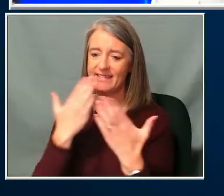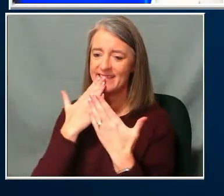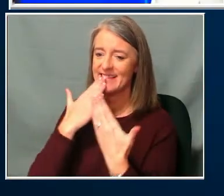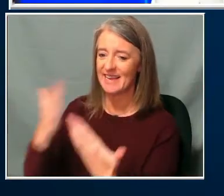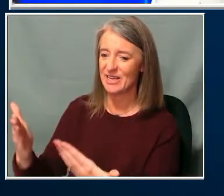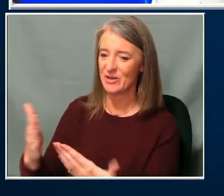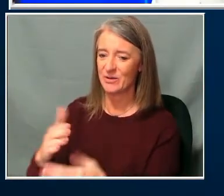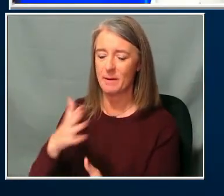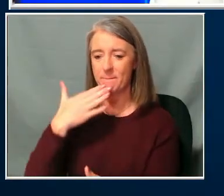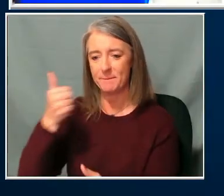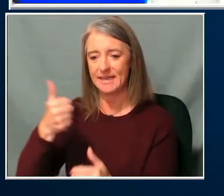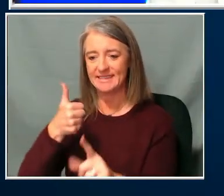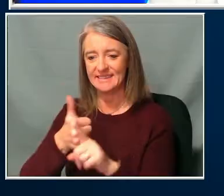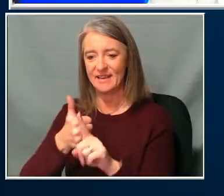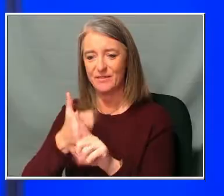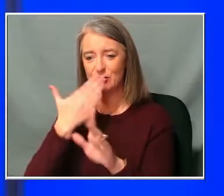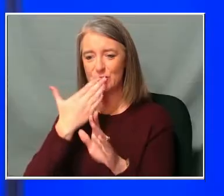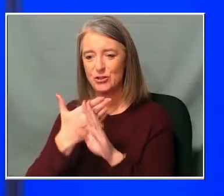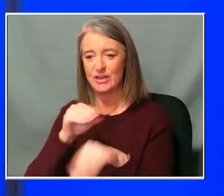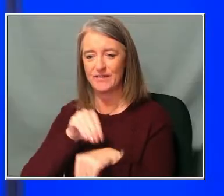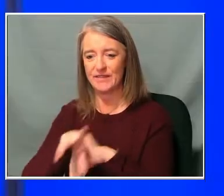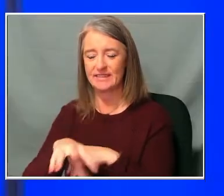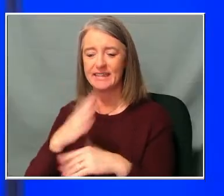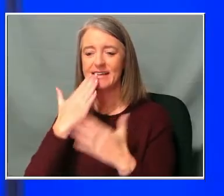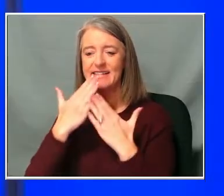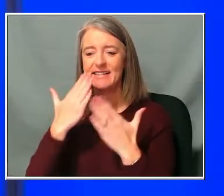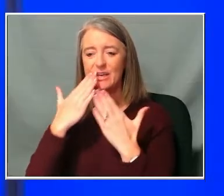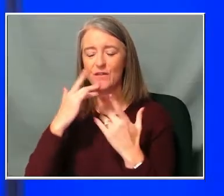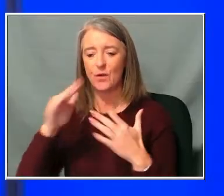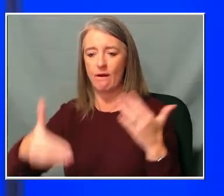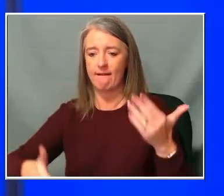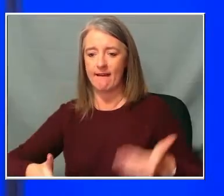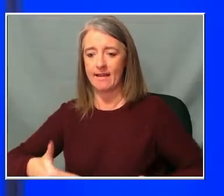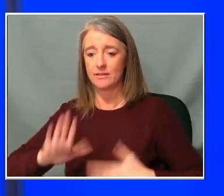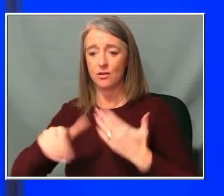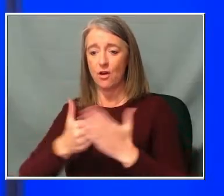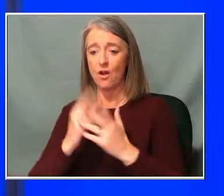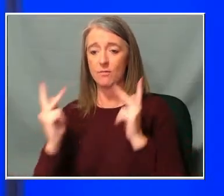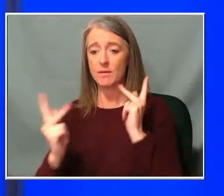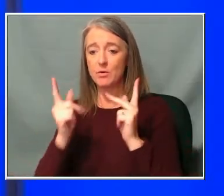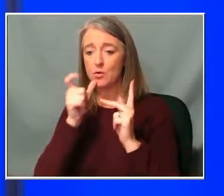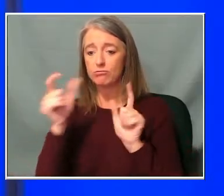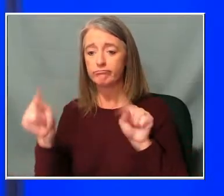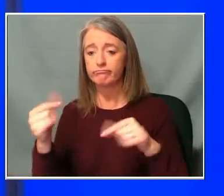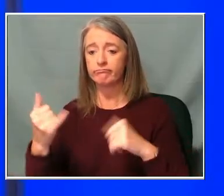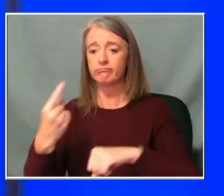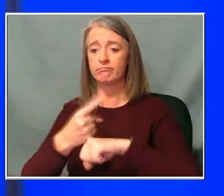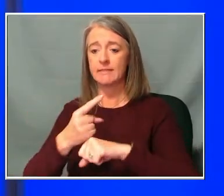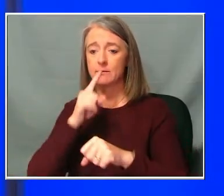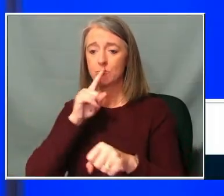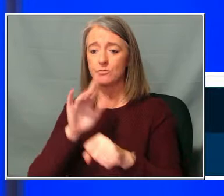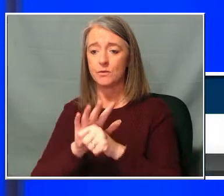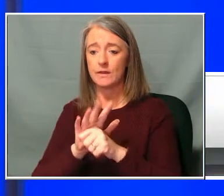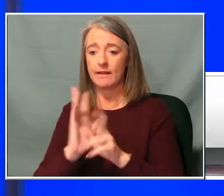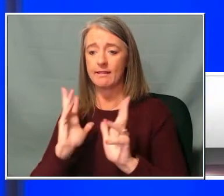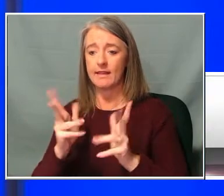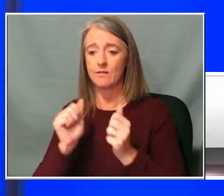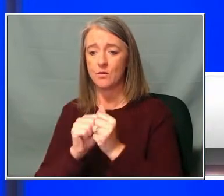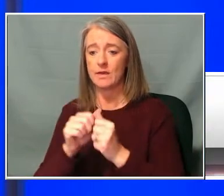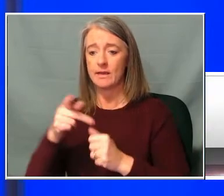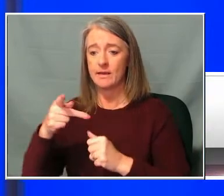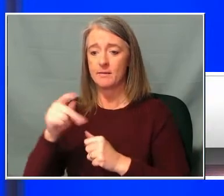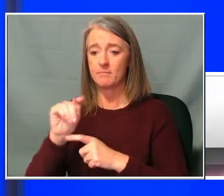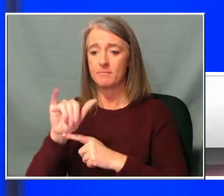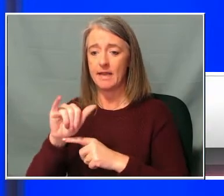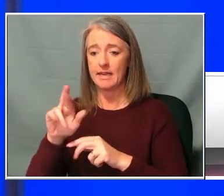self, great advice. Right. Thanks so much to our guests and all of our viewers today for being with us. And as promised, we're going to leave you today with Patty's recipe